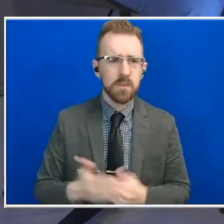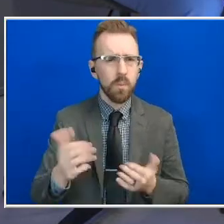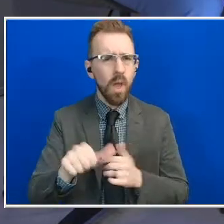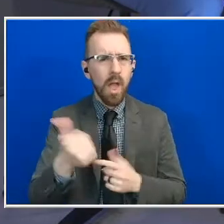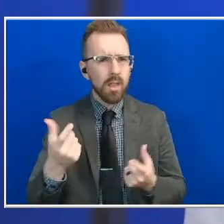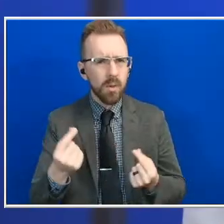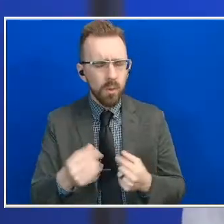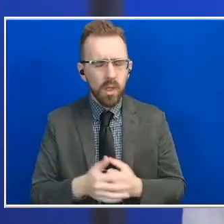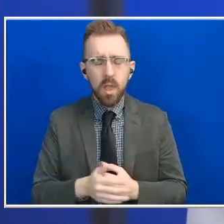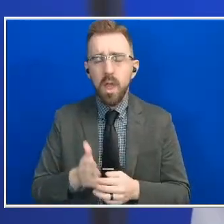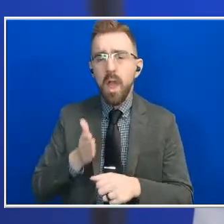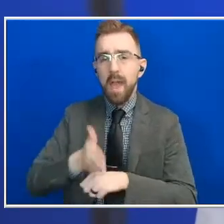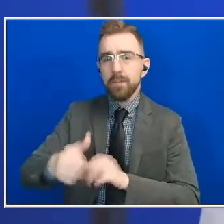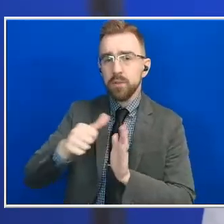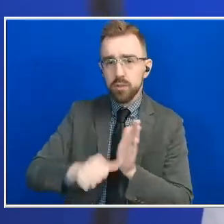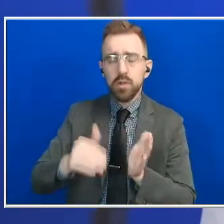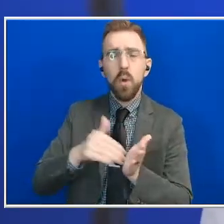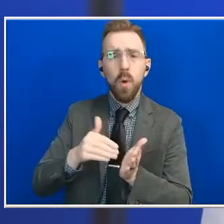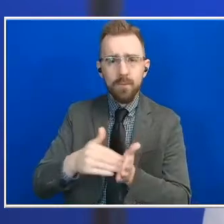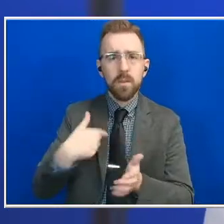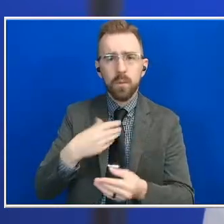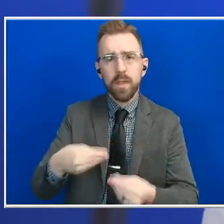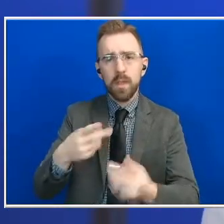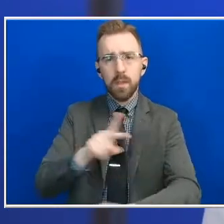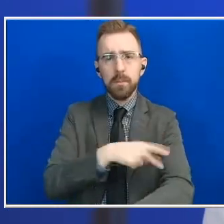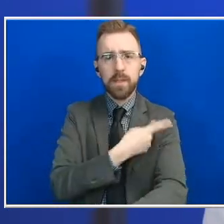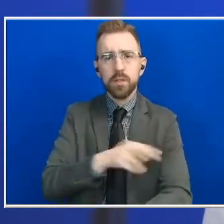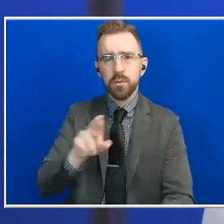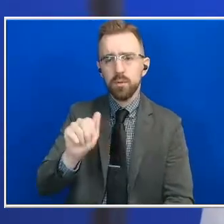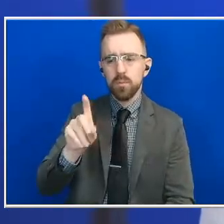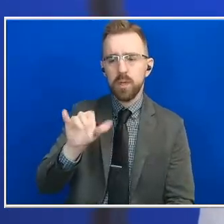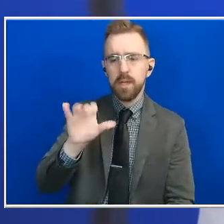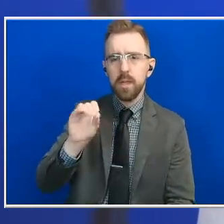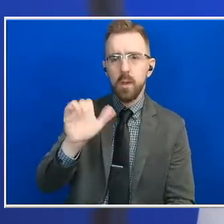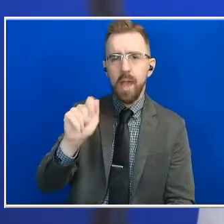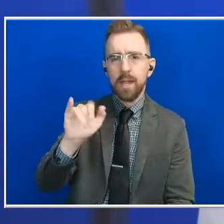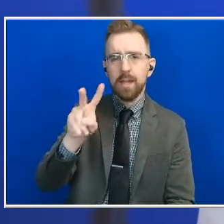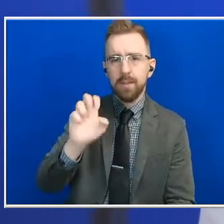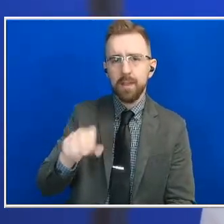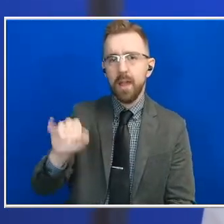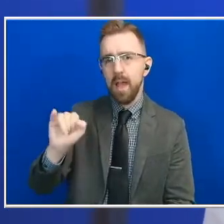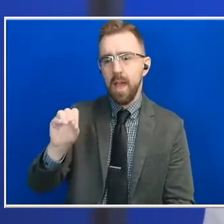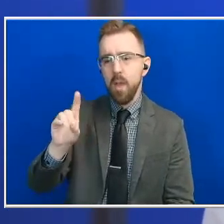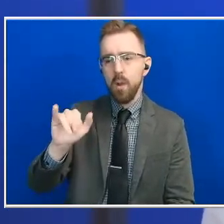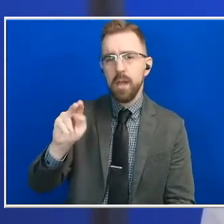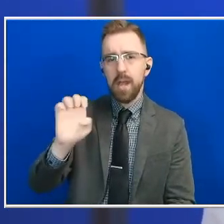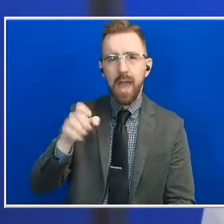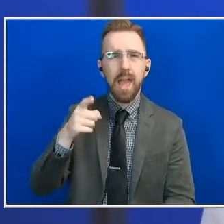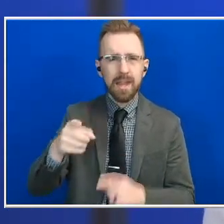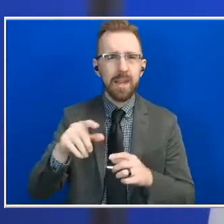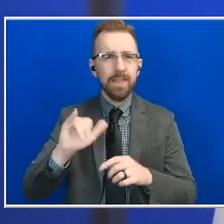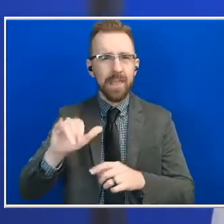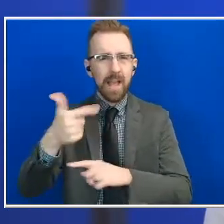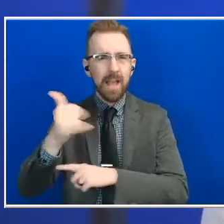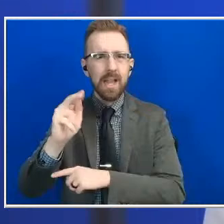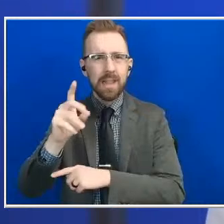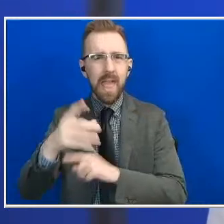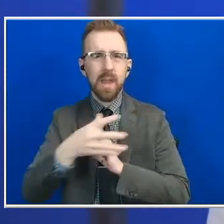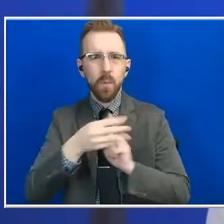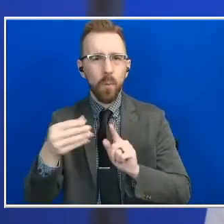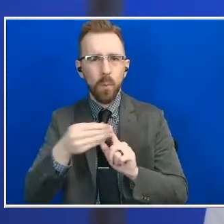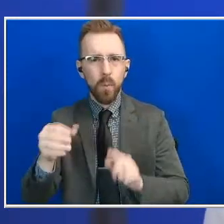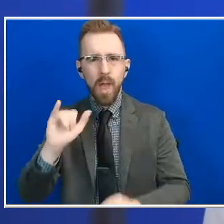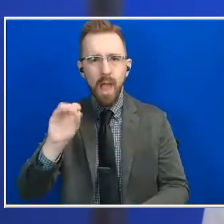surgery, oftentimes we give patients radioactive iodine. The thyroid gland takes up iodine. So radioactive iodine sort of acts